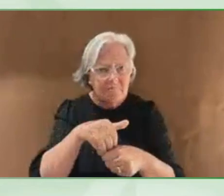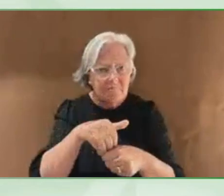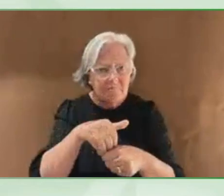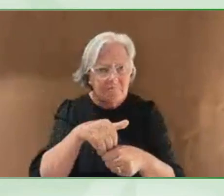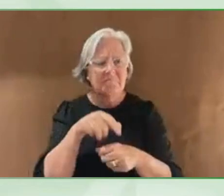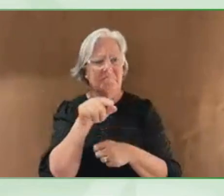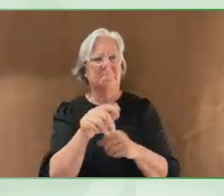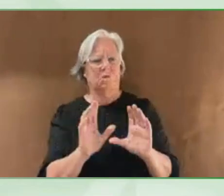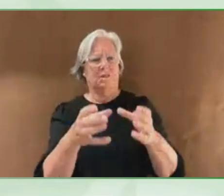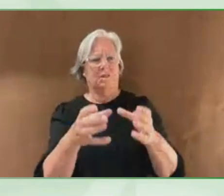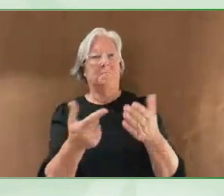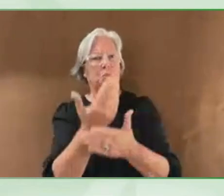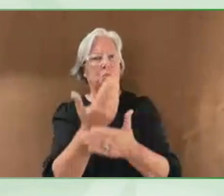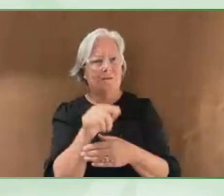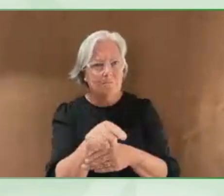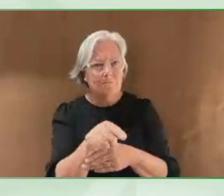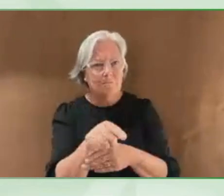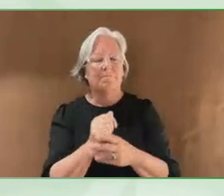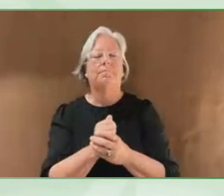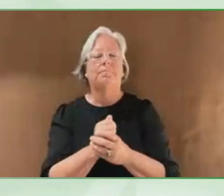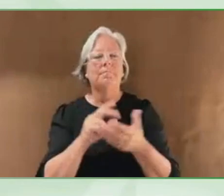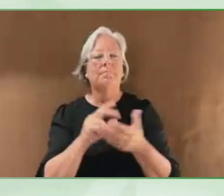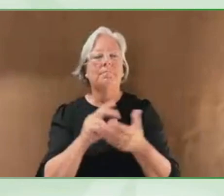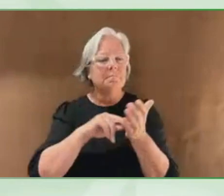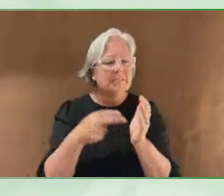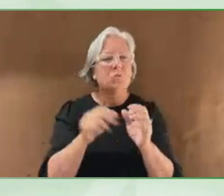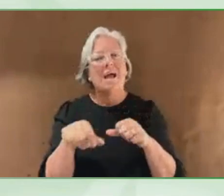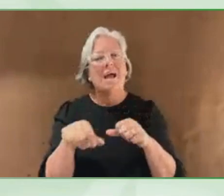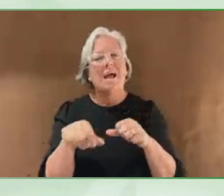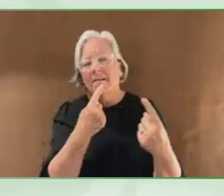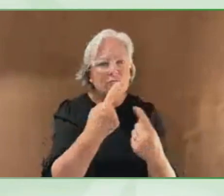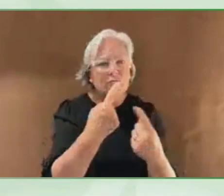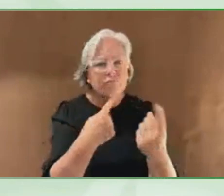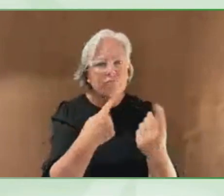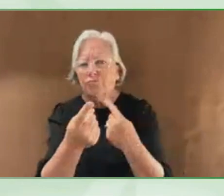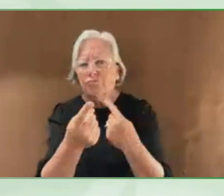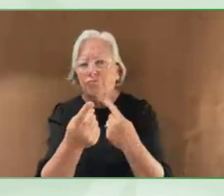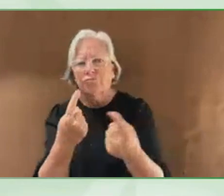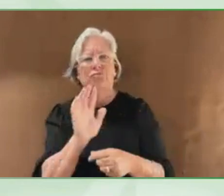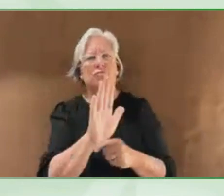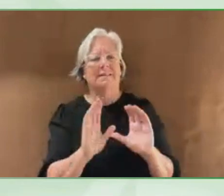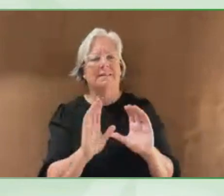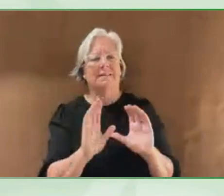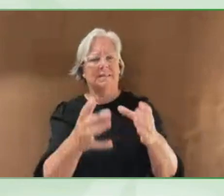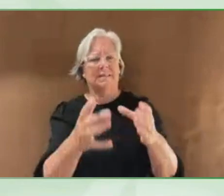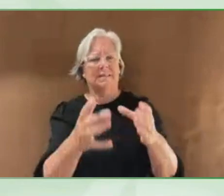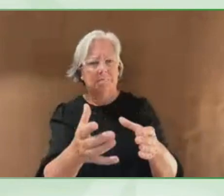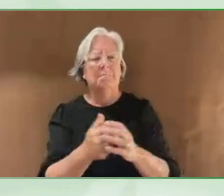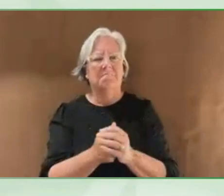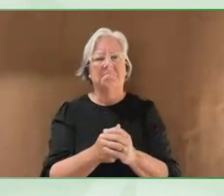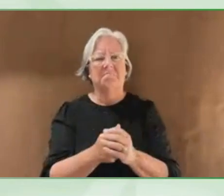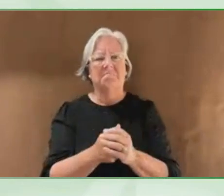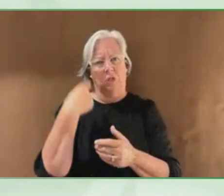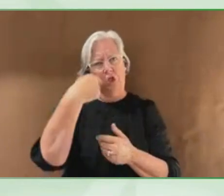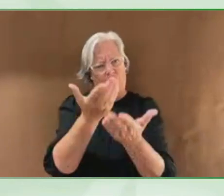get a chance to have a conversation with the team about who you are personally. So, you know, what are some of